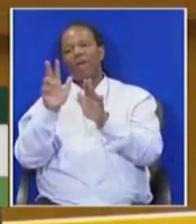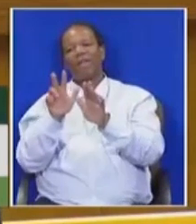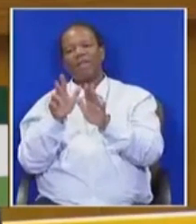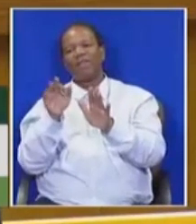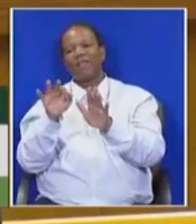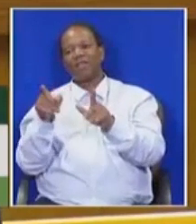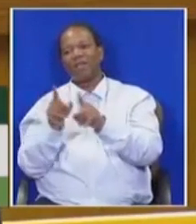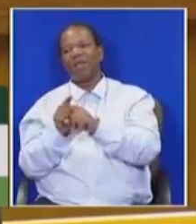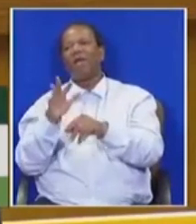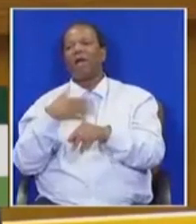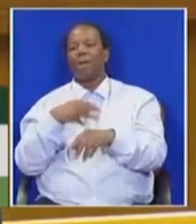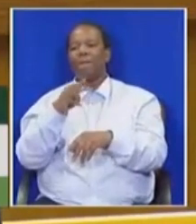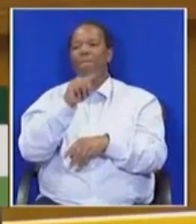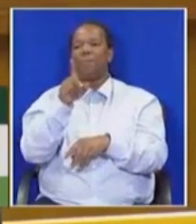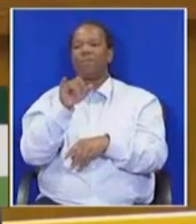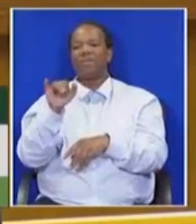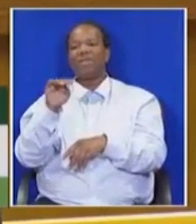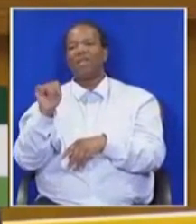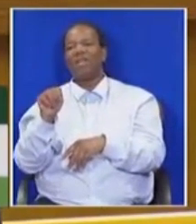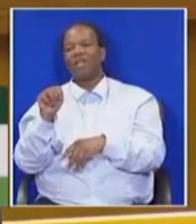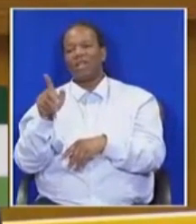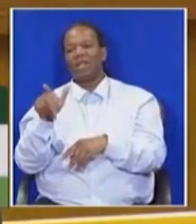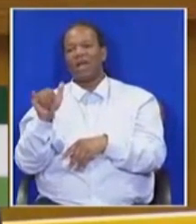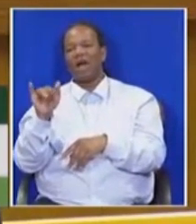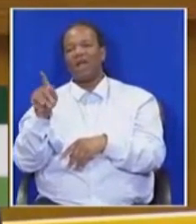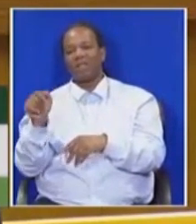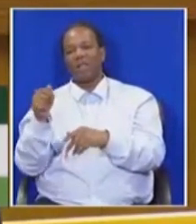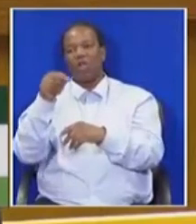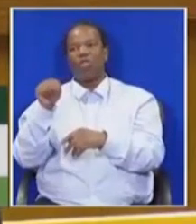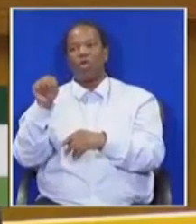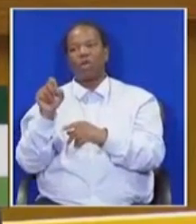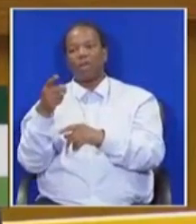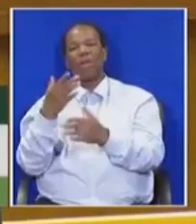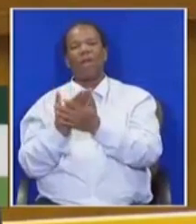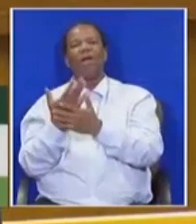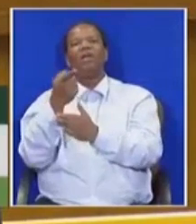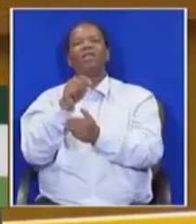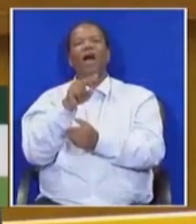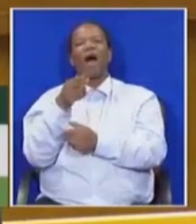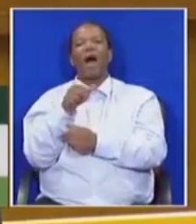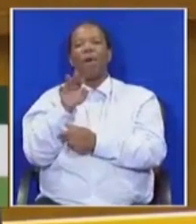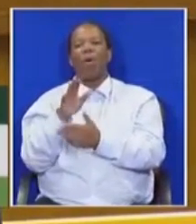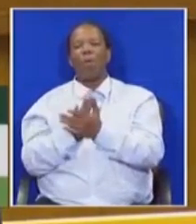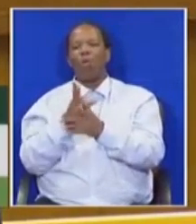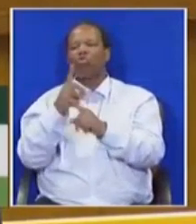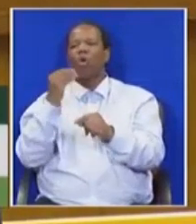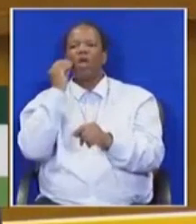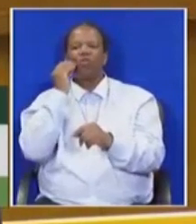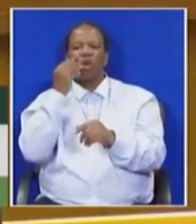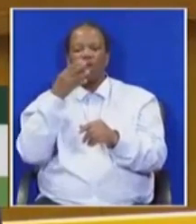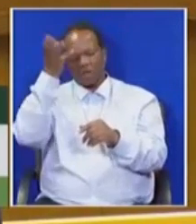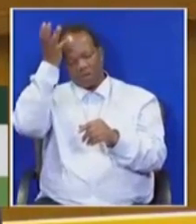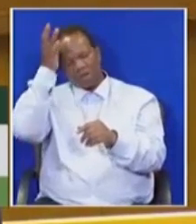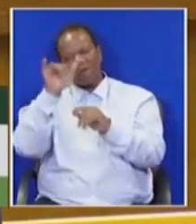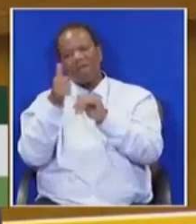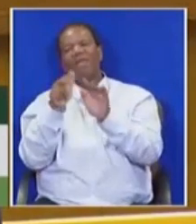against Mzilikazi in north of Transvaal, the attacks of Tababusiu of King Mushweshwe in